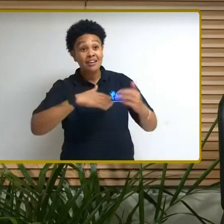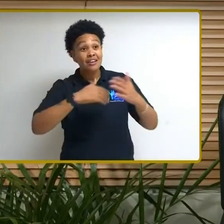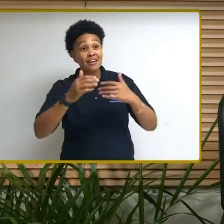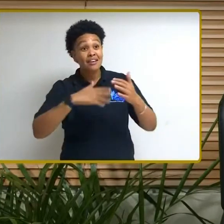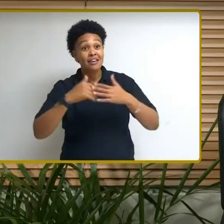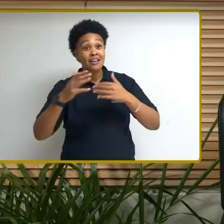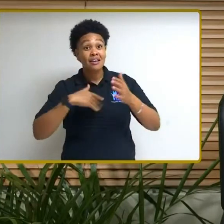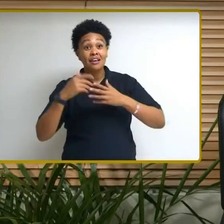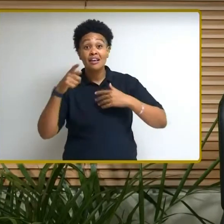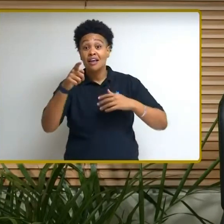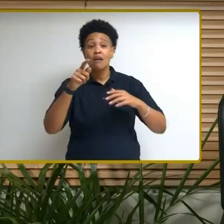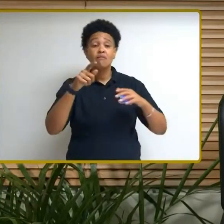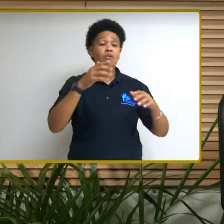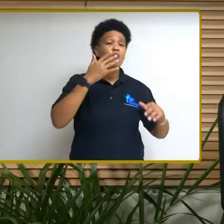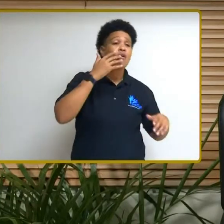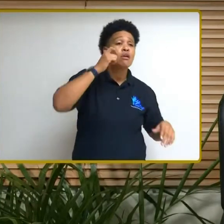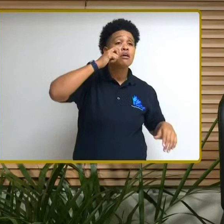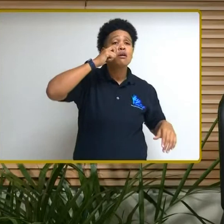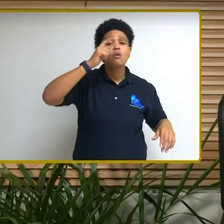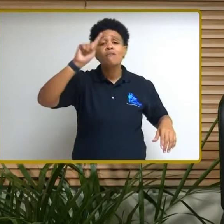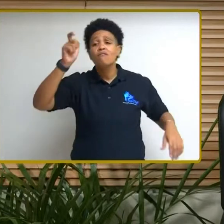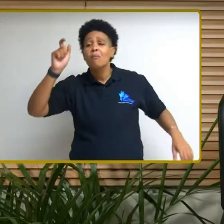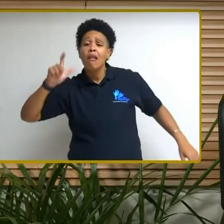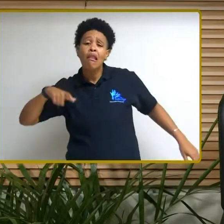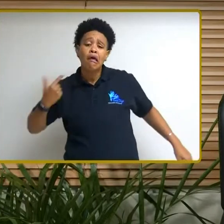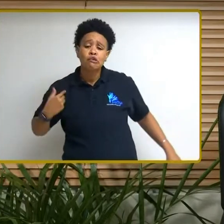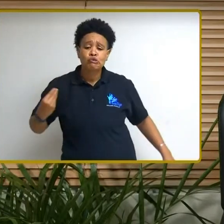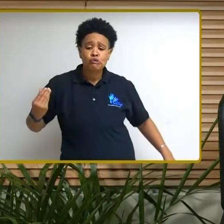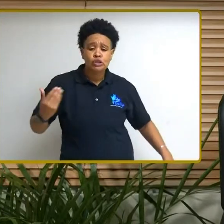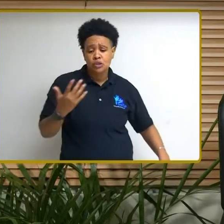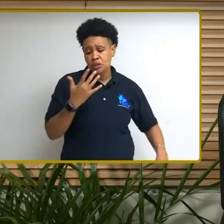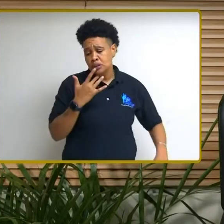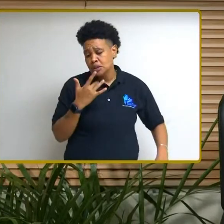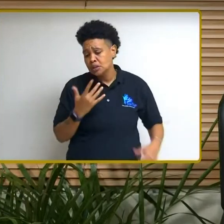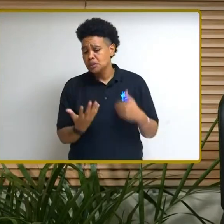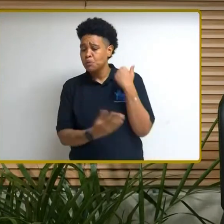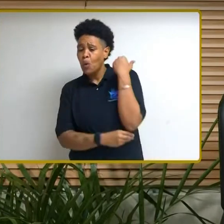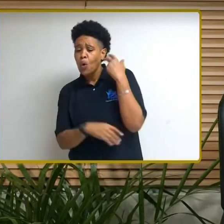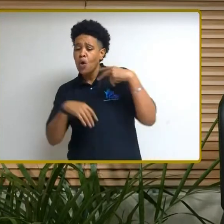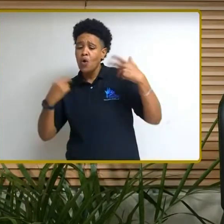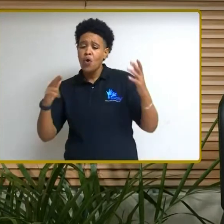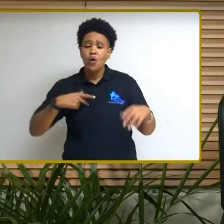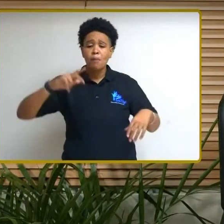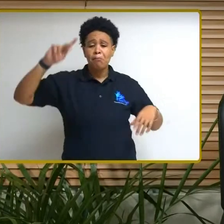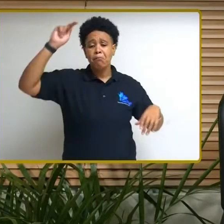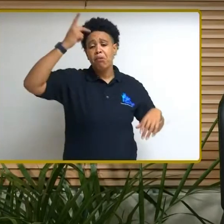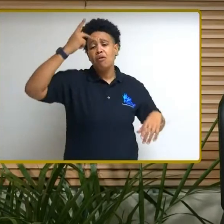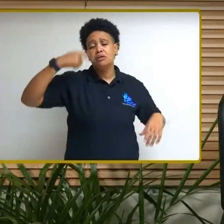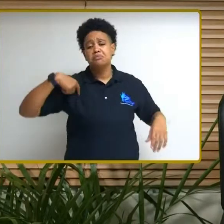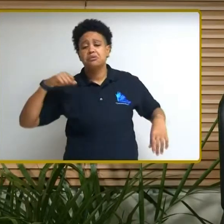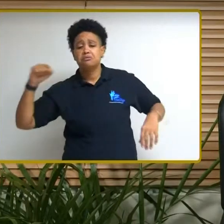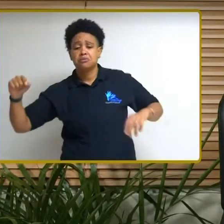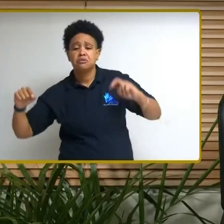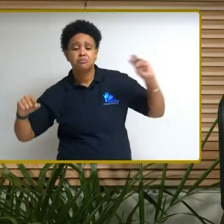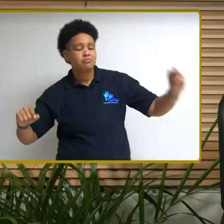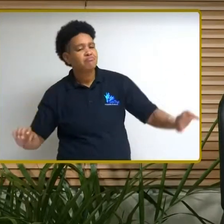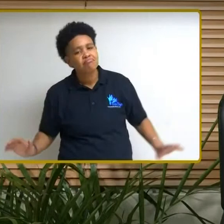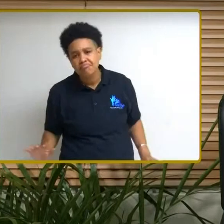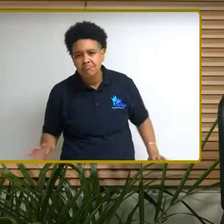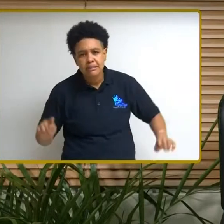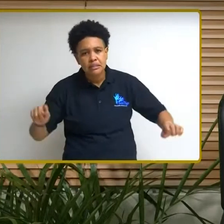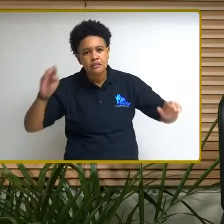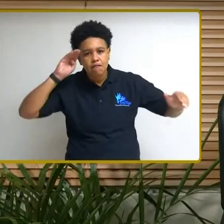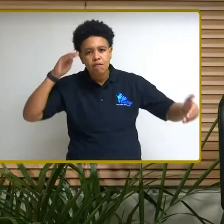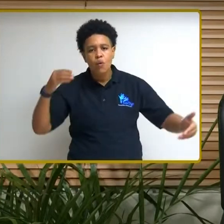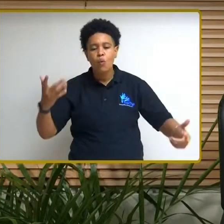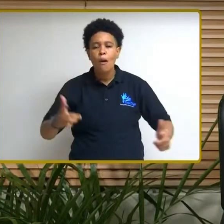irrespective of class, color, or creed, of political leaning. It is about life. It is about